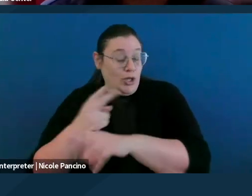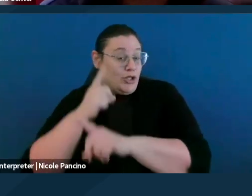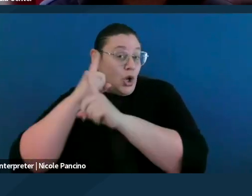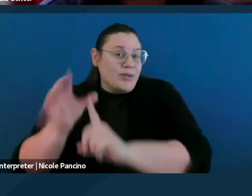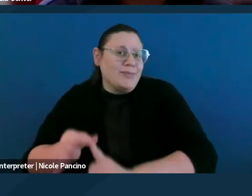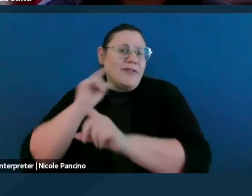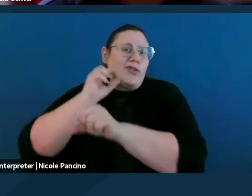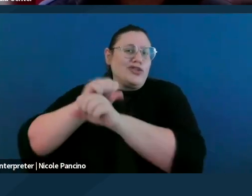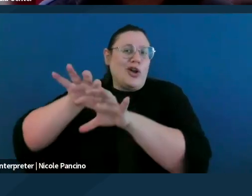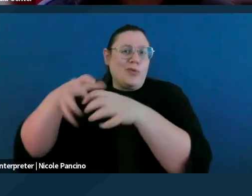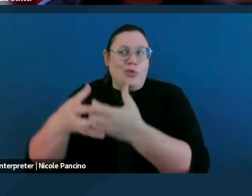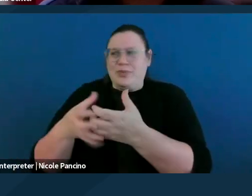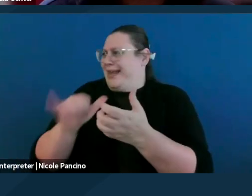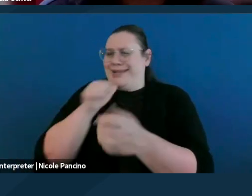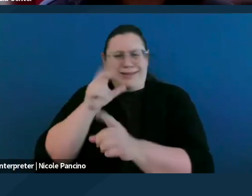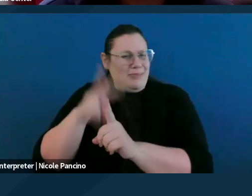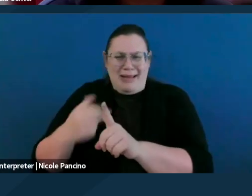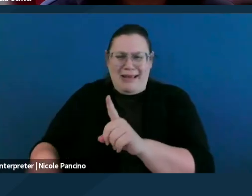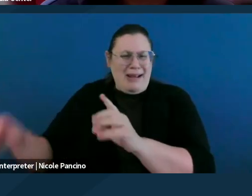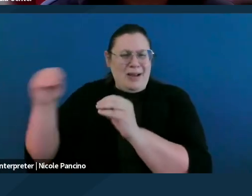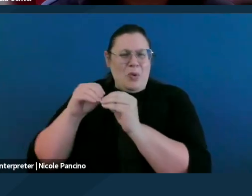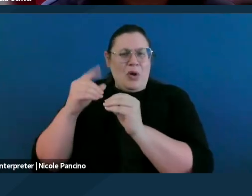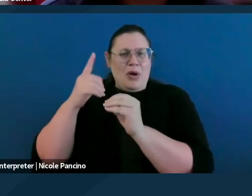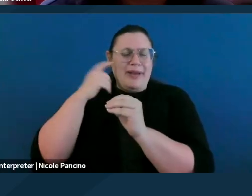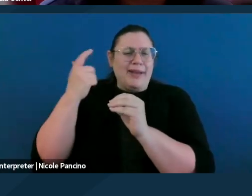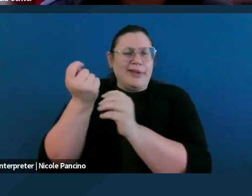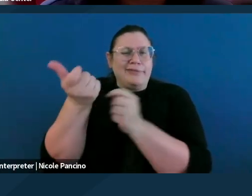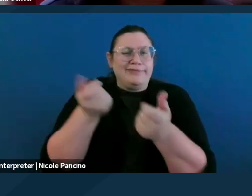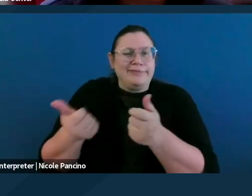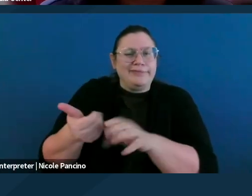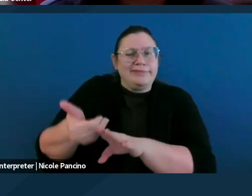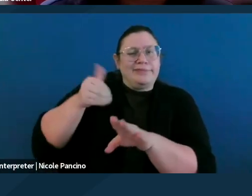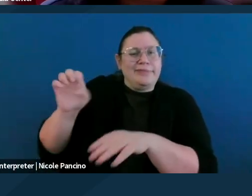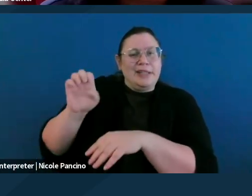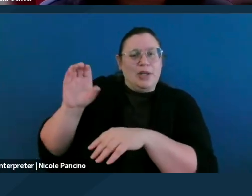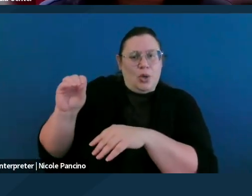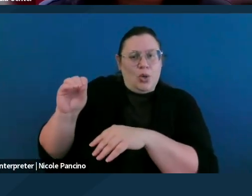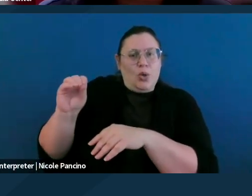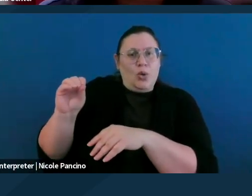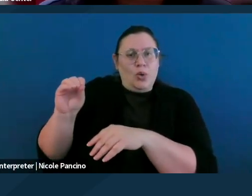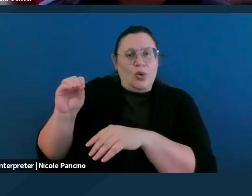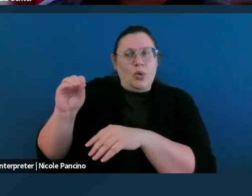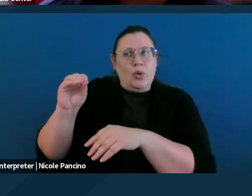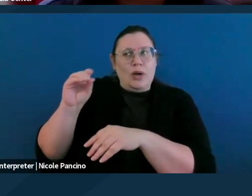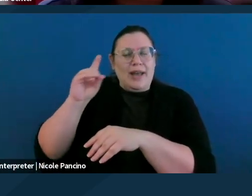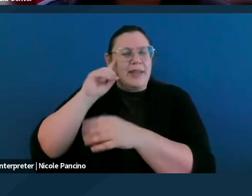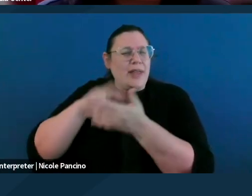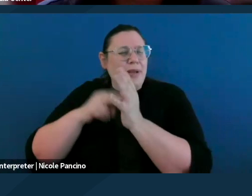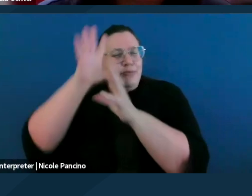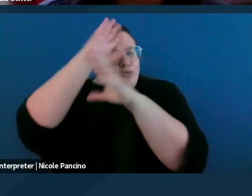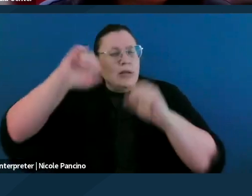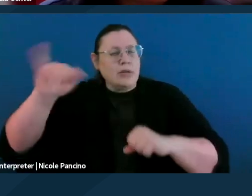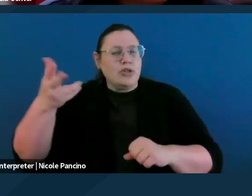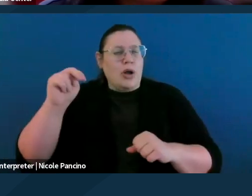job groups, no longer apply due to the rescission of the earlier EO? I think that probably means the President Johnson